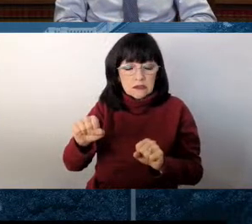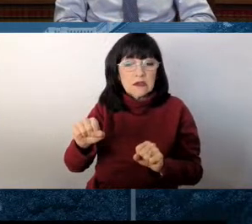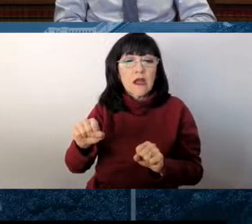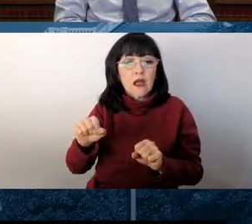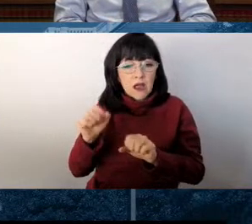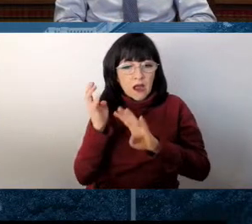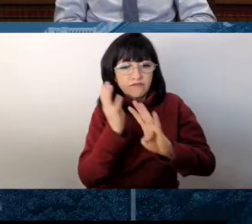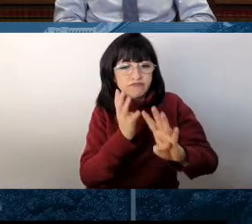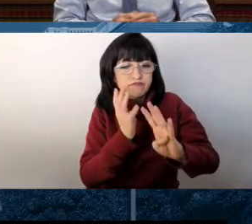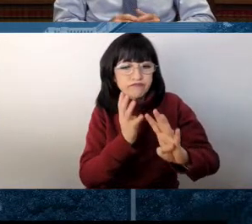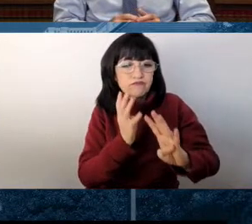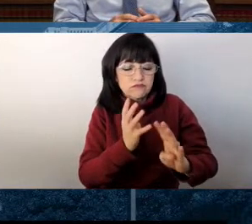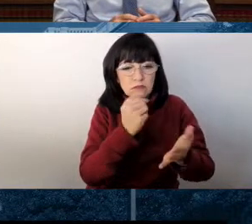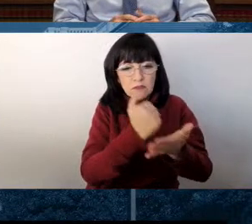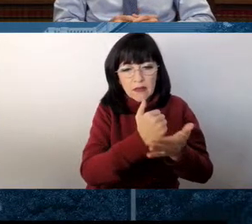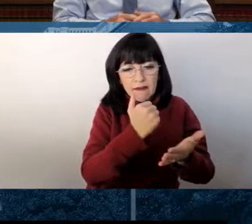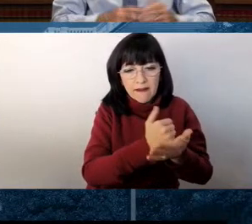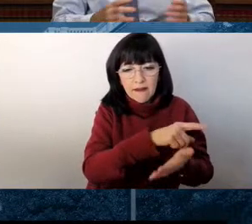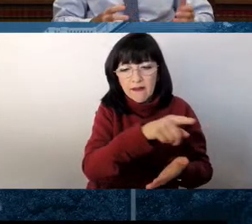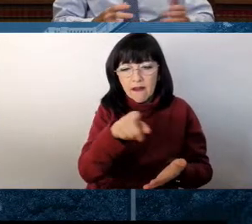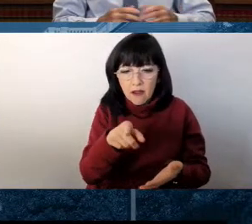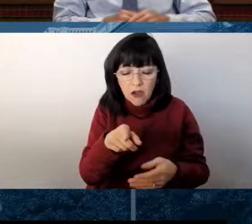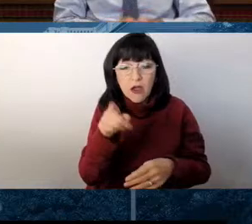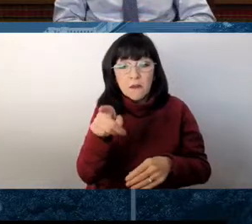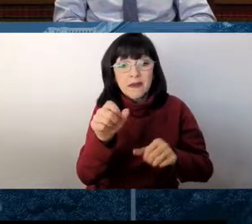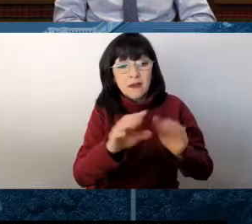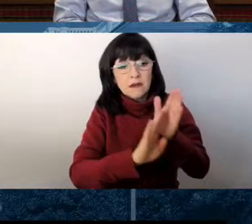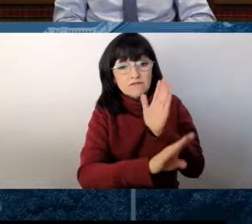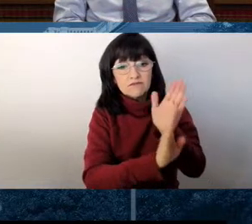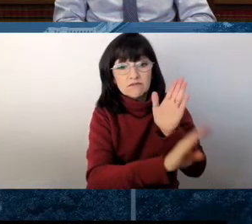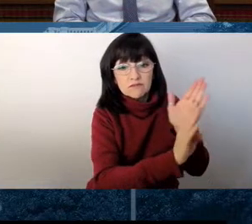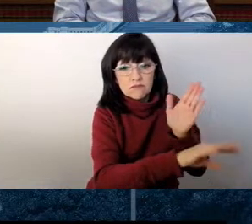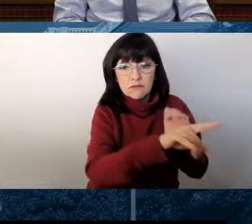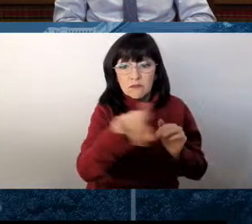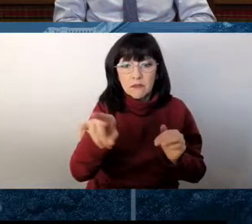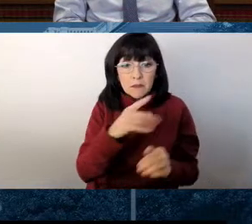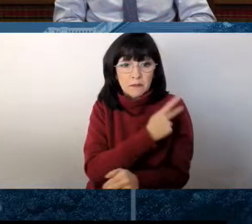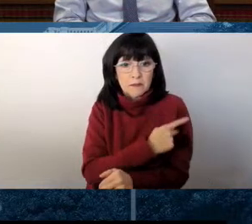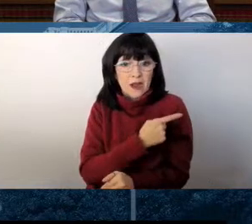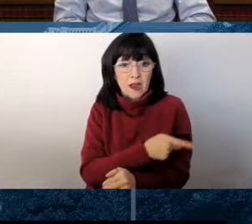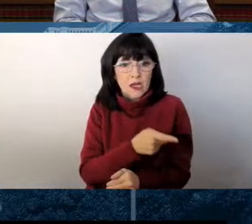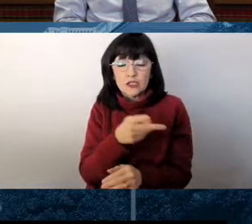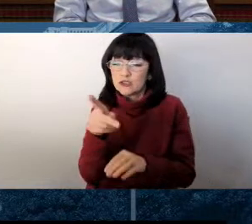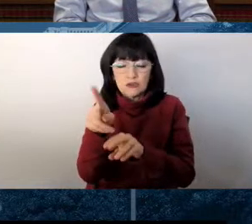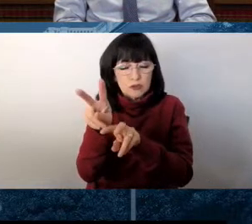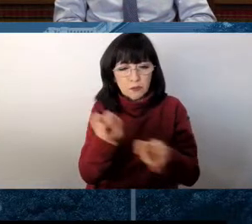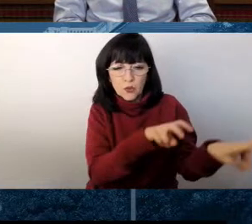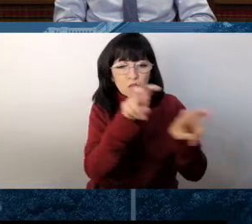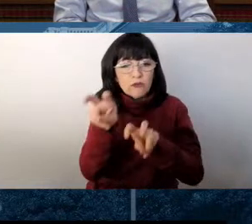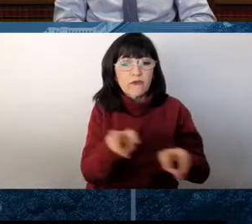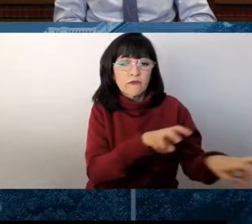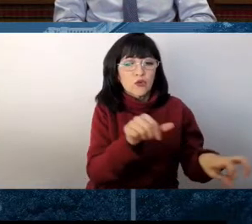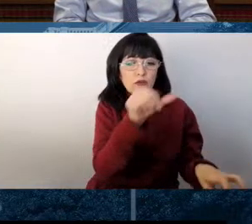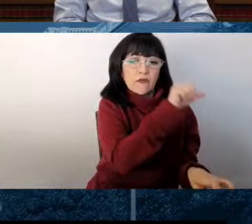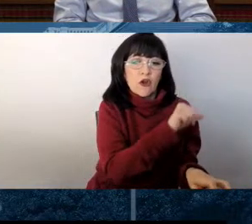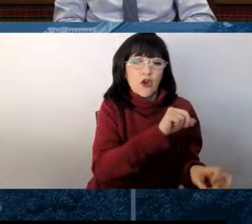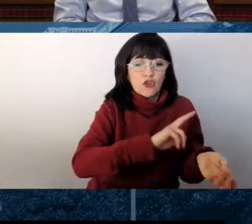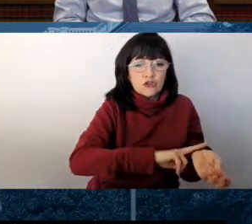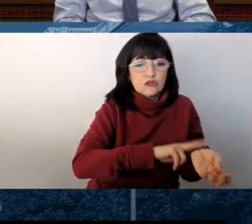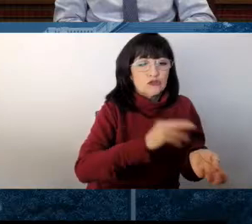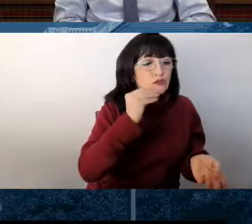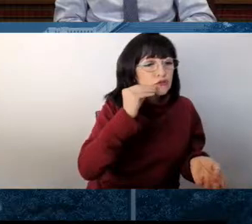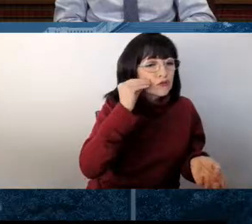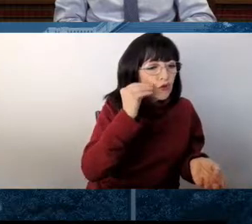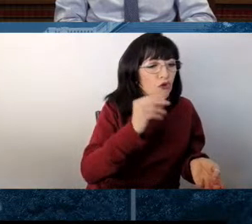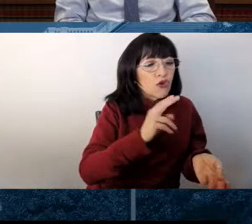discharge elderly patients to those facilities who otherwise wouldn't have the staff to accommodate the care that they would need. So let's